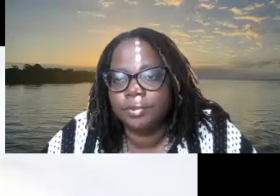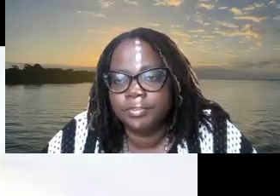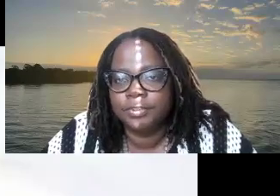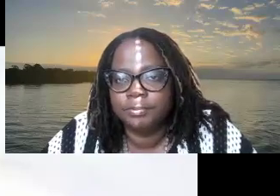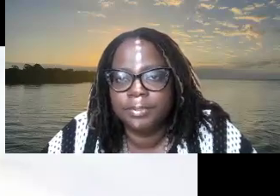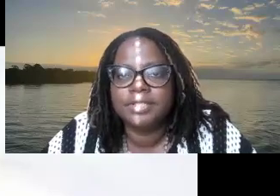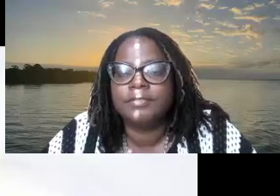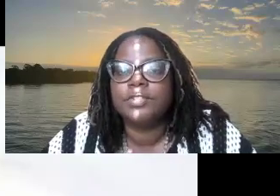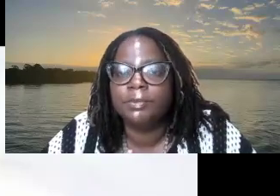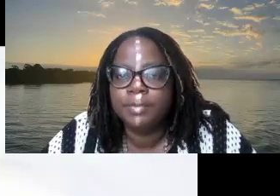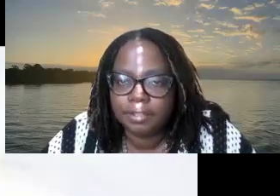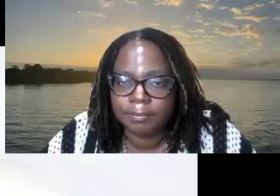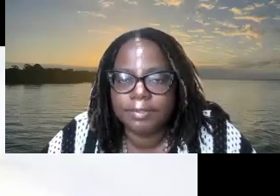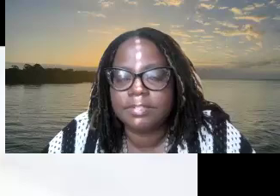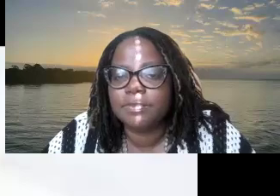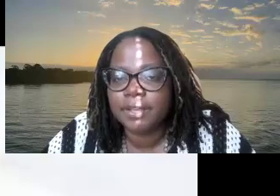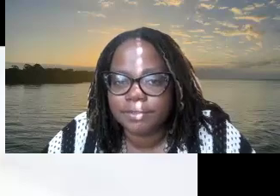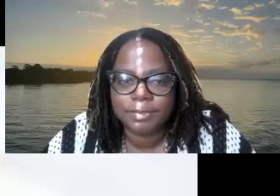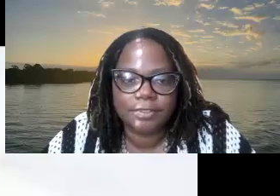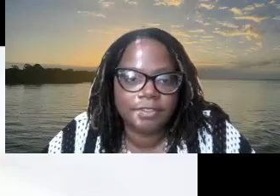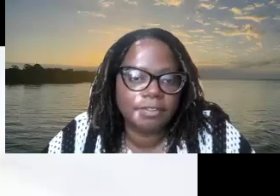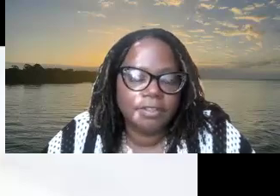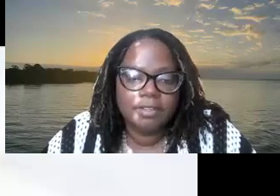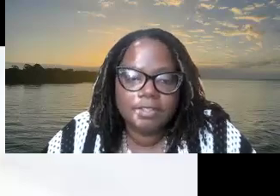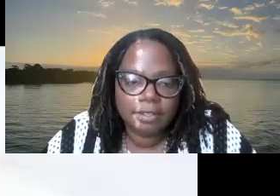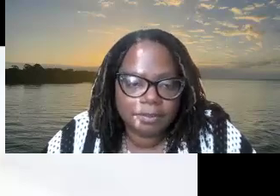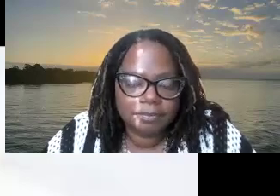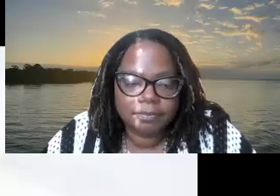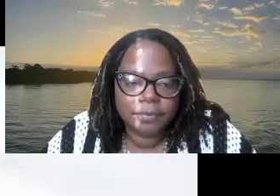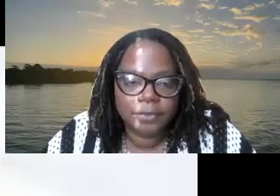traditional ritual for you. What does that ritual mean? What are the smells? What are the